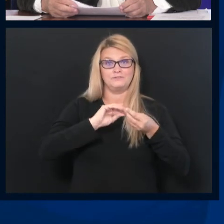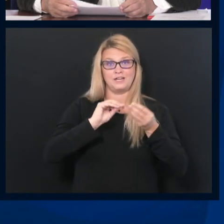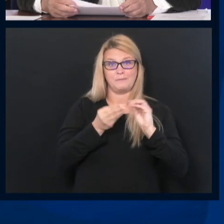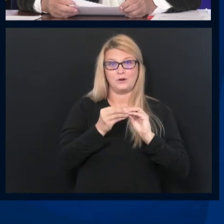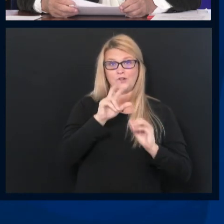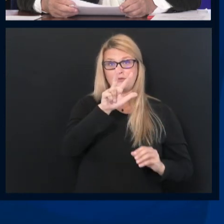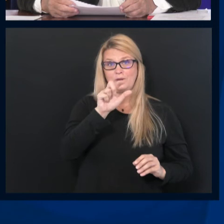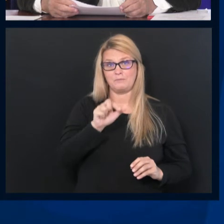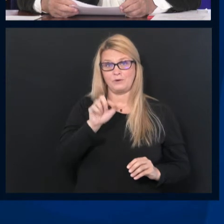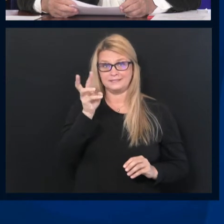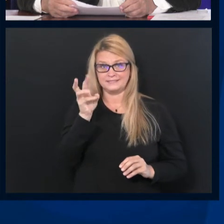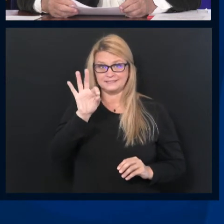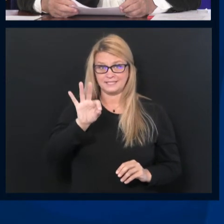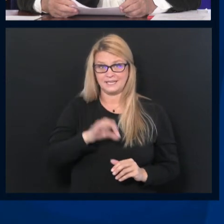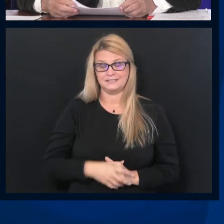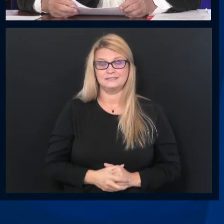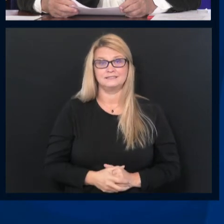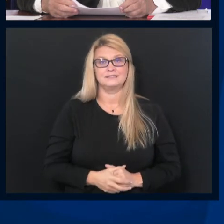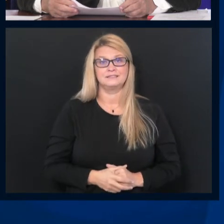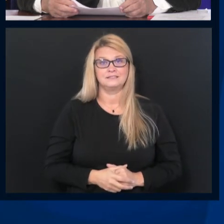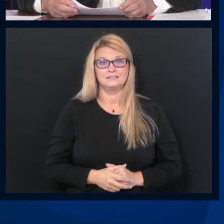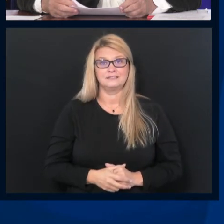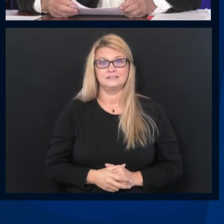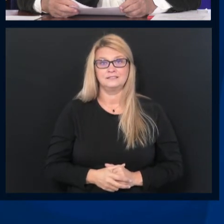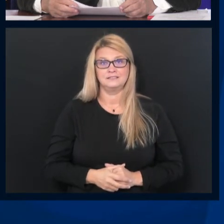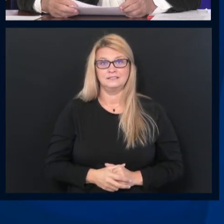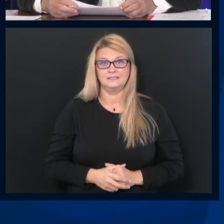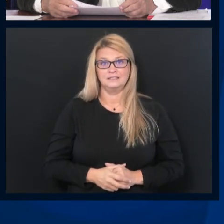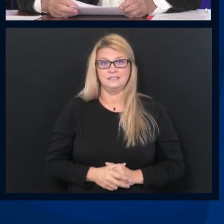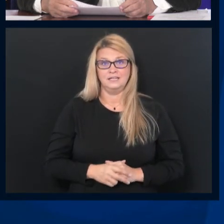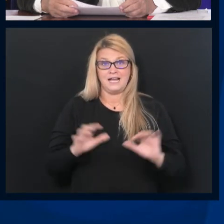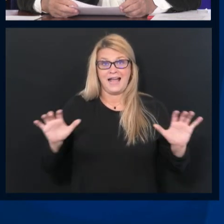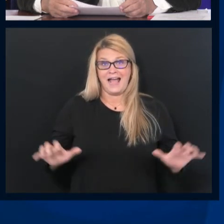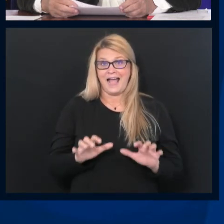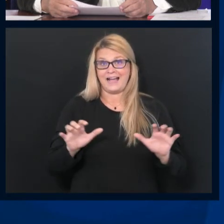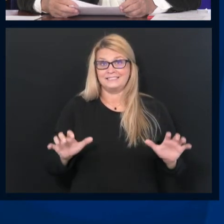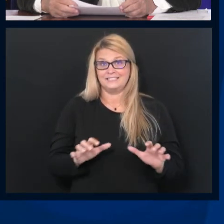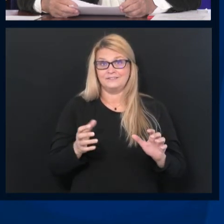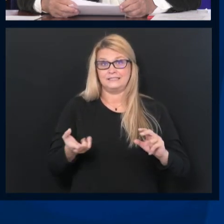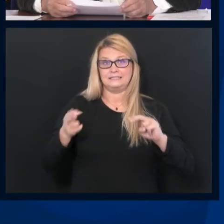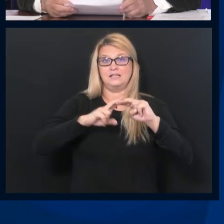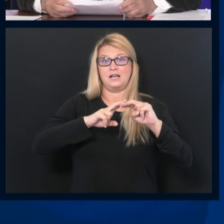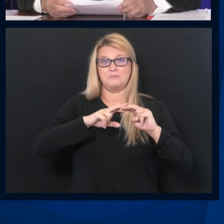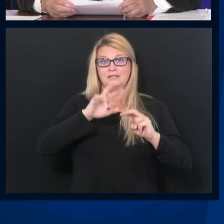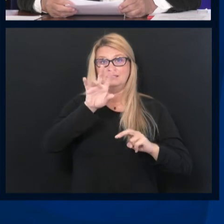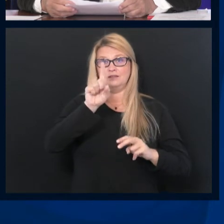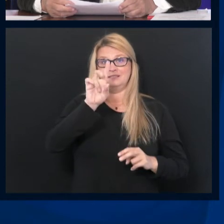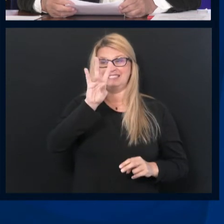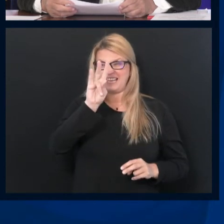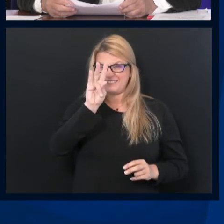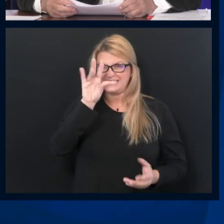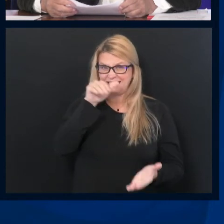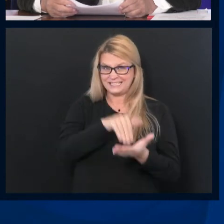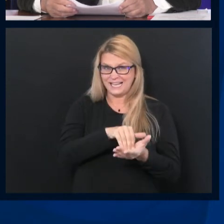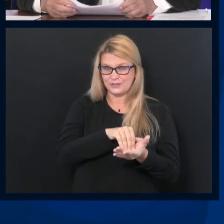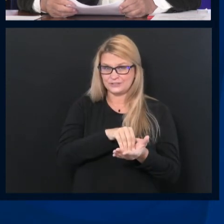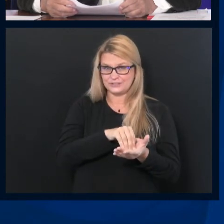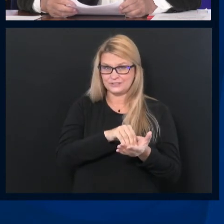at 3.69. Our active cases are up to 17,000,